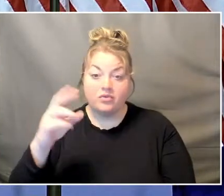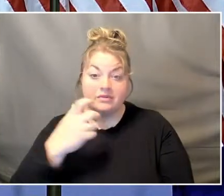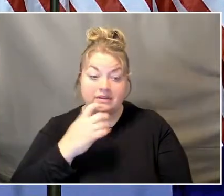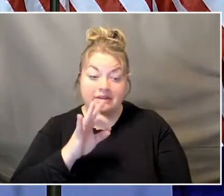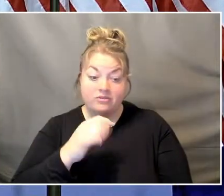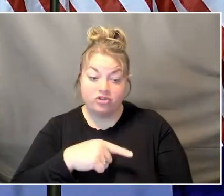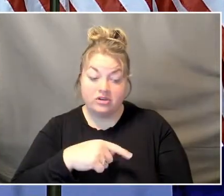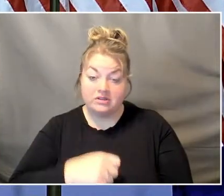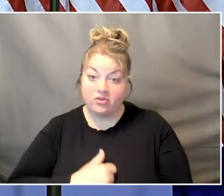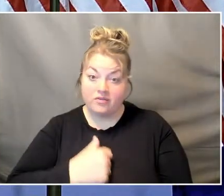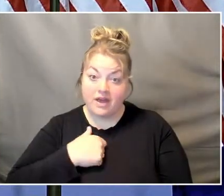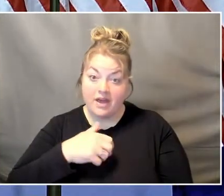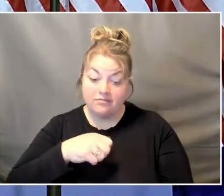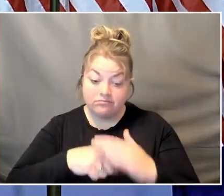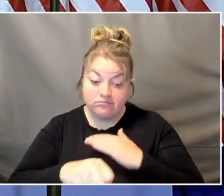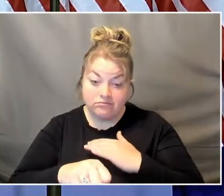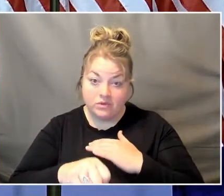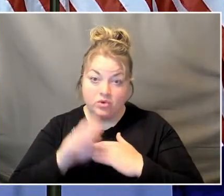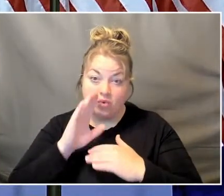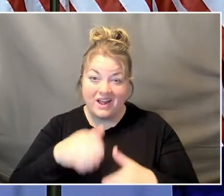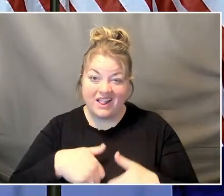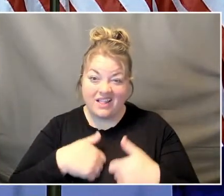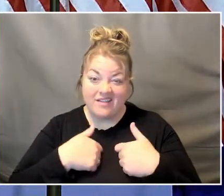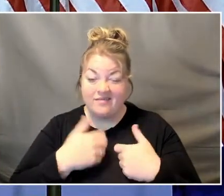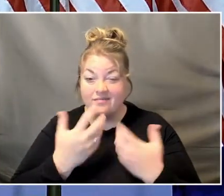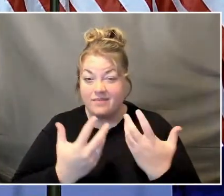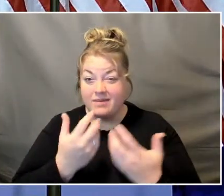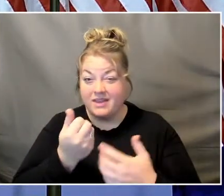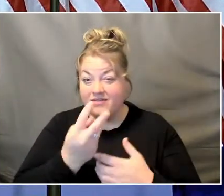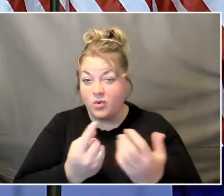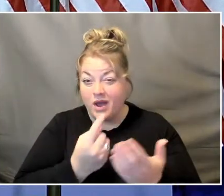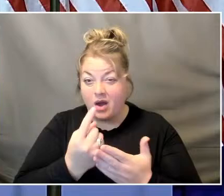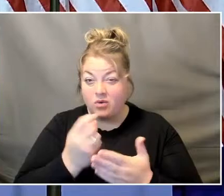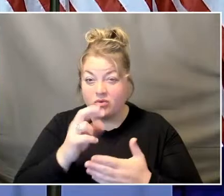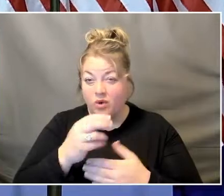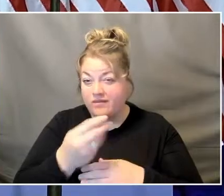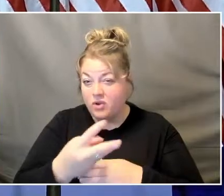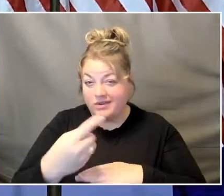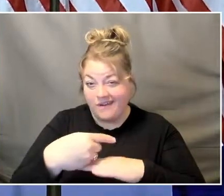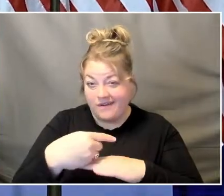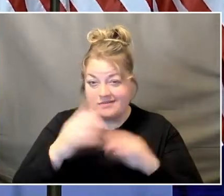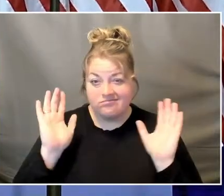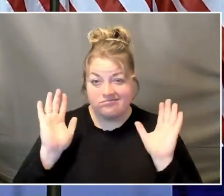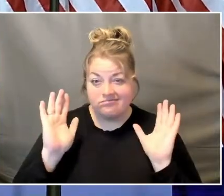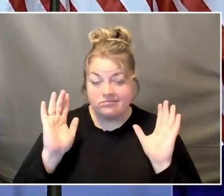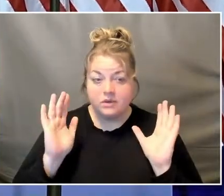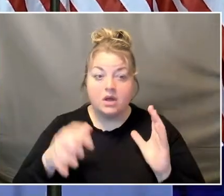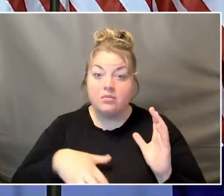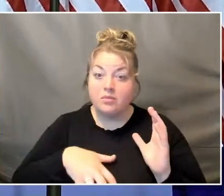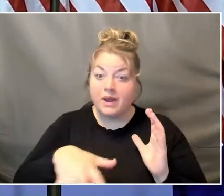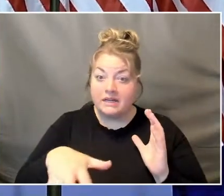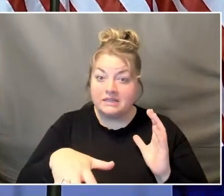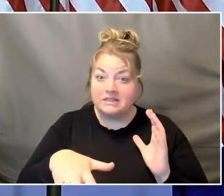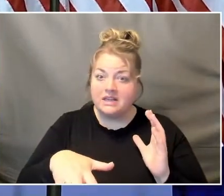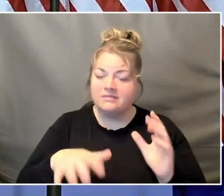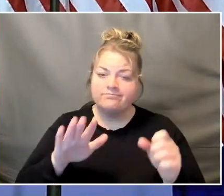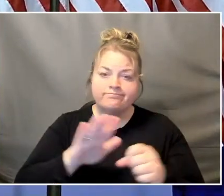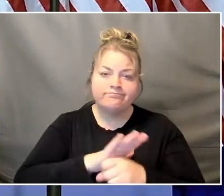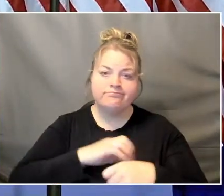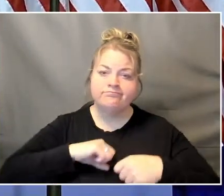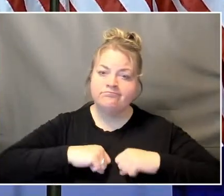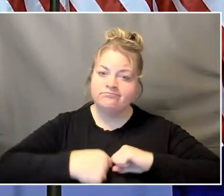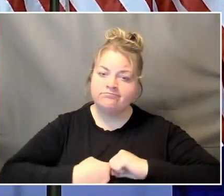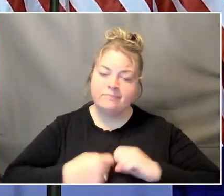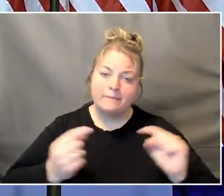pregnancy, she'd live for at most hours or days. The pregnancy was plagued with pain and suffering, with